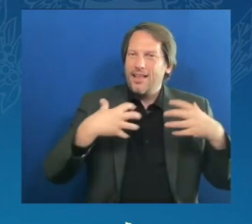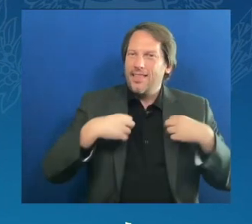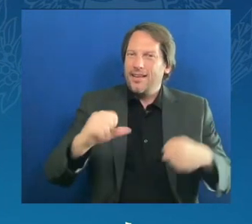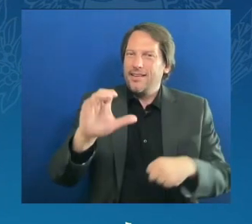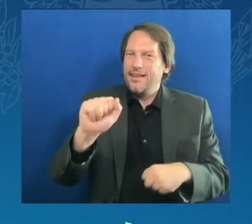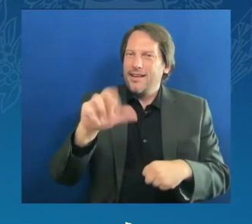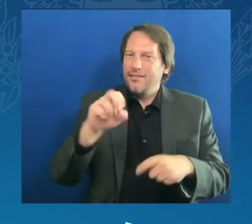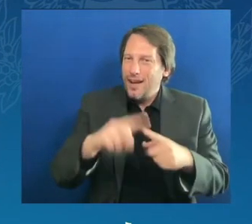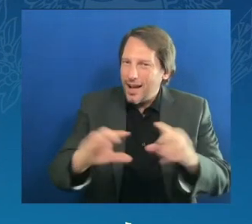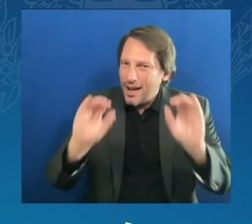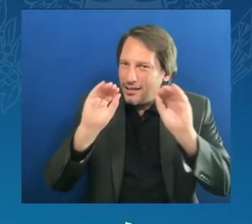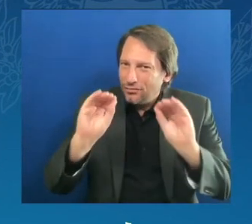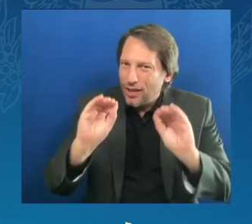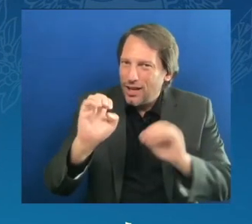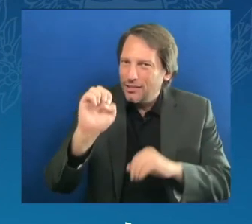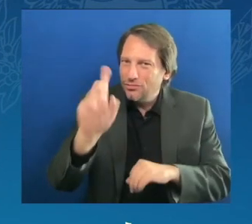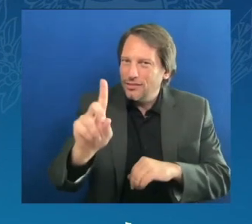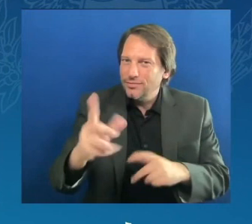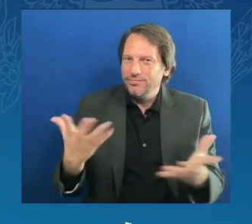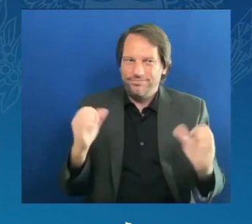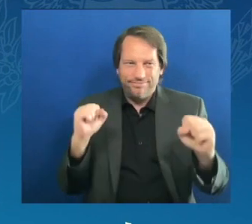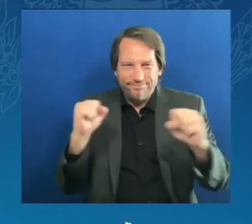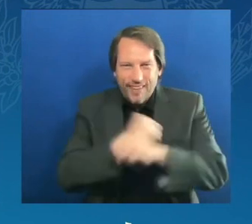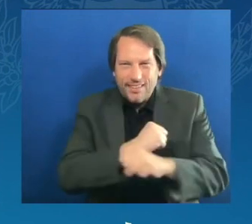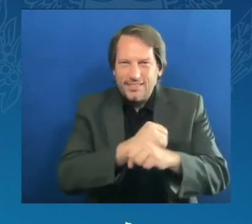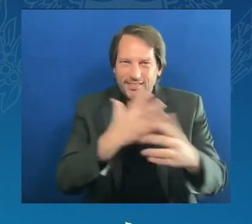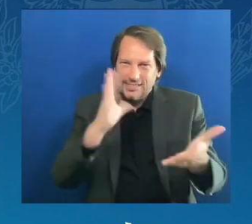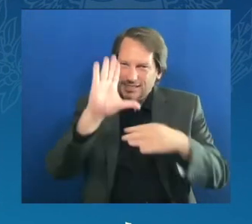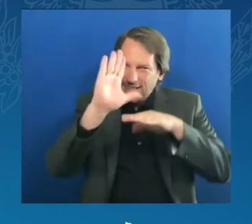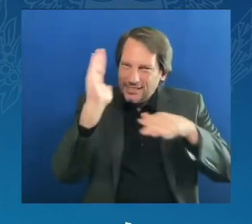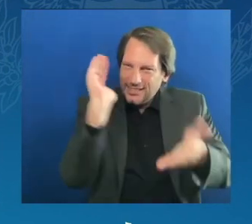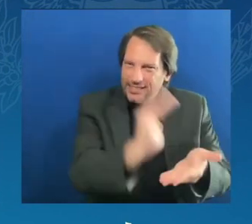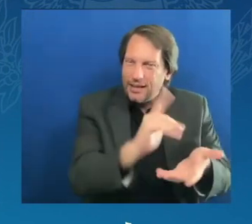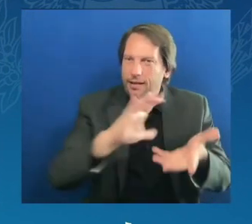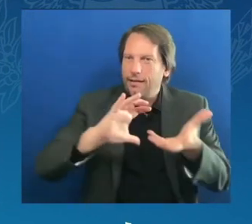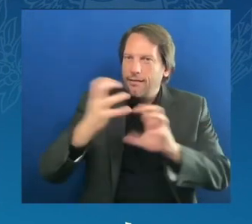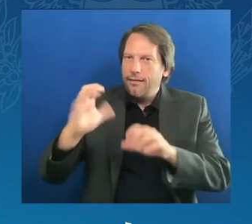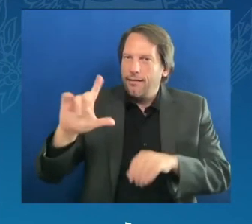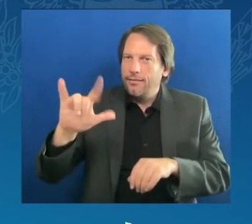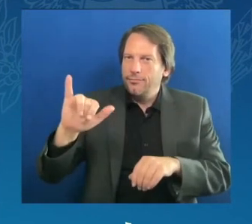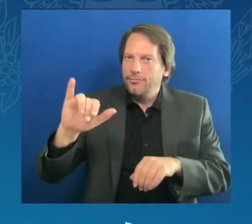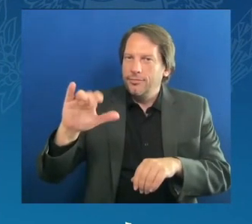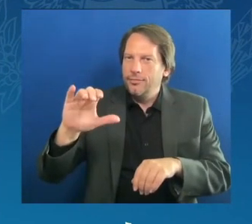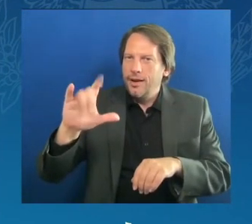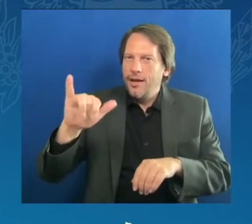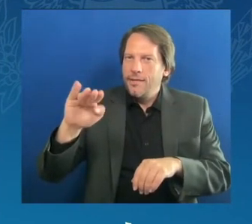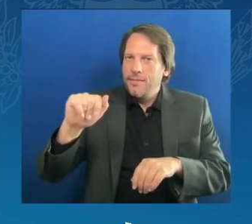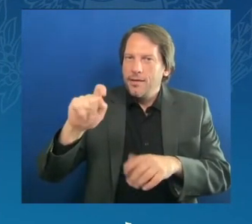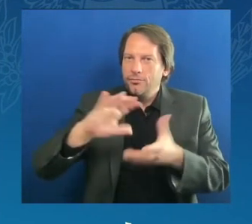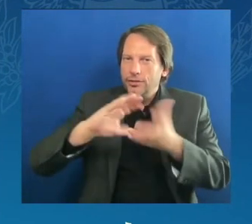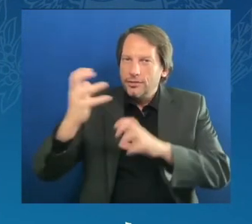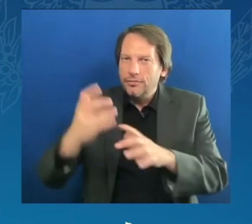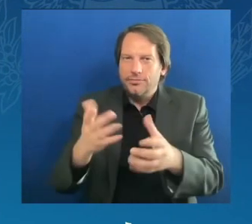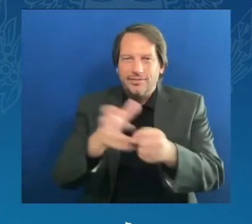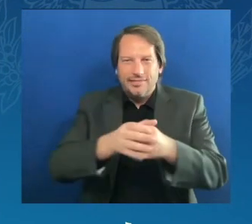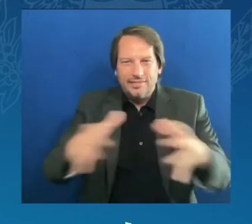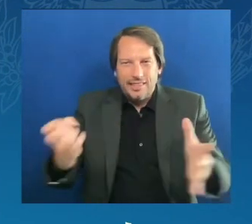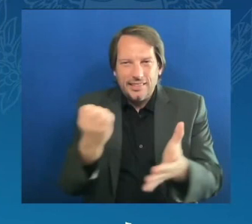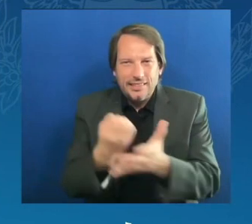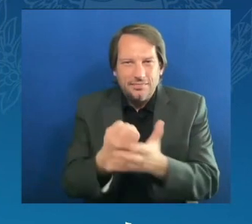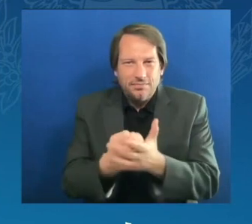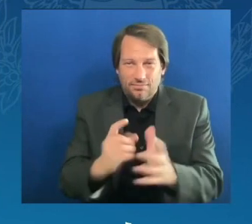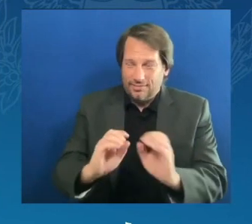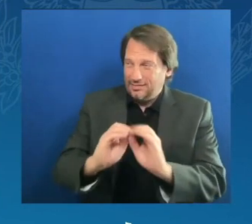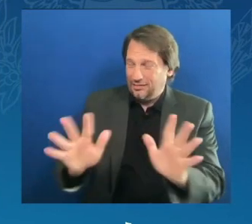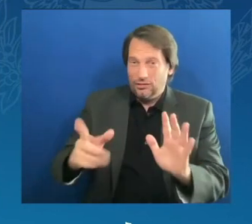Guatemala voted resoundingly in your election and for your message of reform. Your election has brought